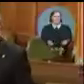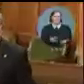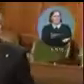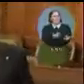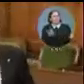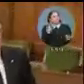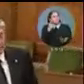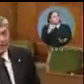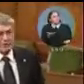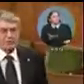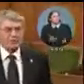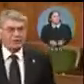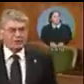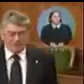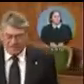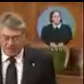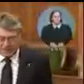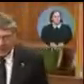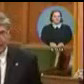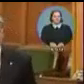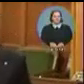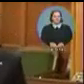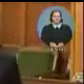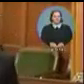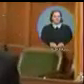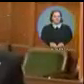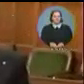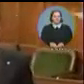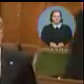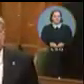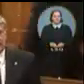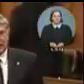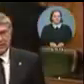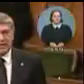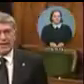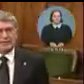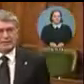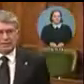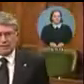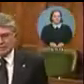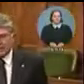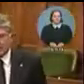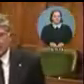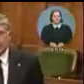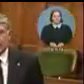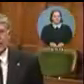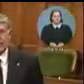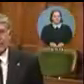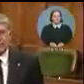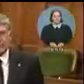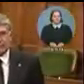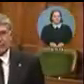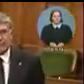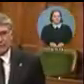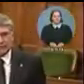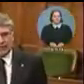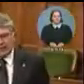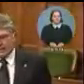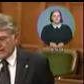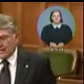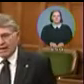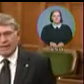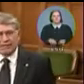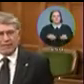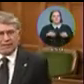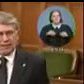Minister of Public Safety. Well, Mr. Speaker, as I've already indicated, the Minister is not sitting on his hands. He does have a report coming forward from Mr.